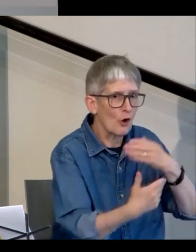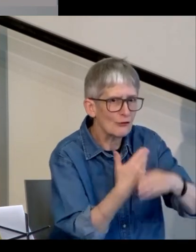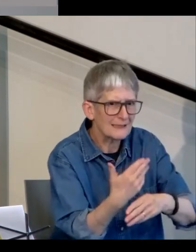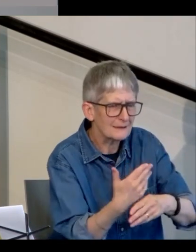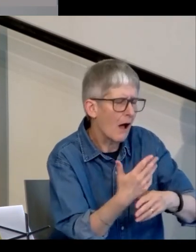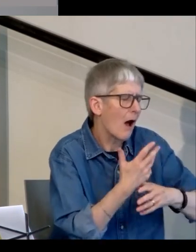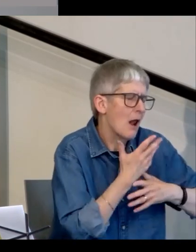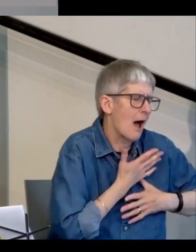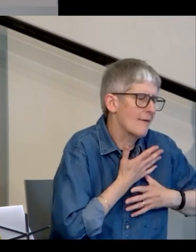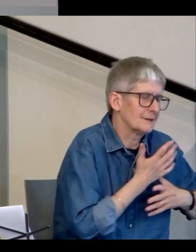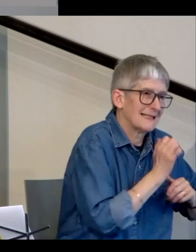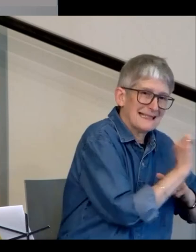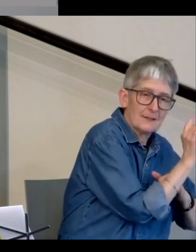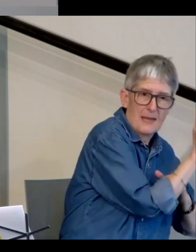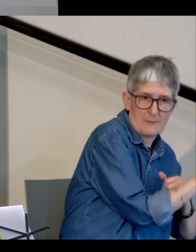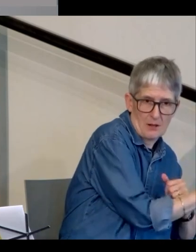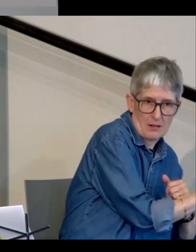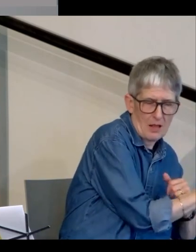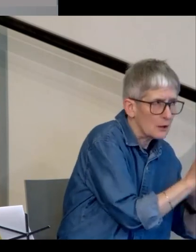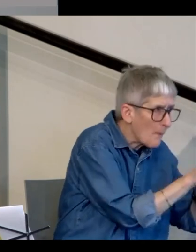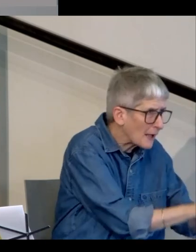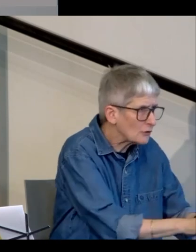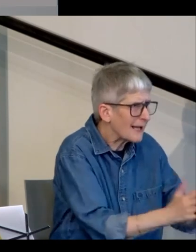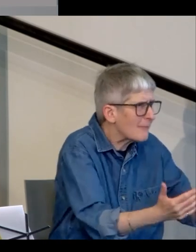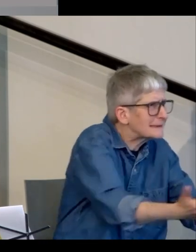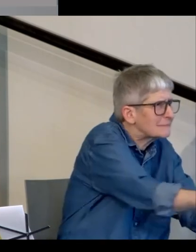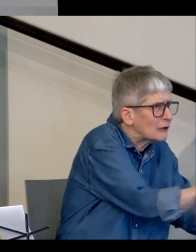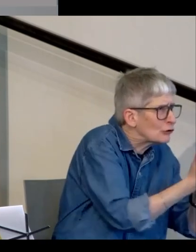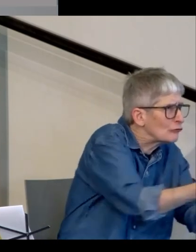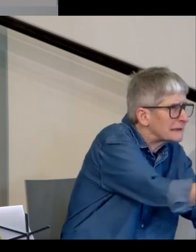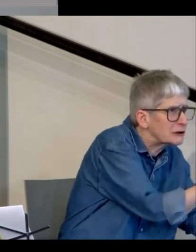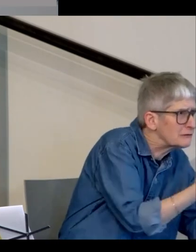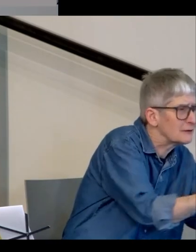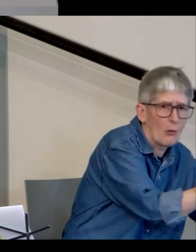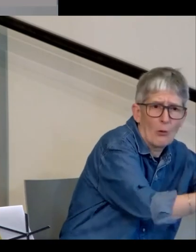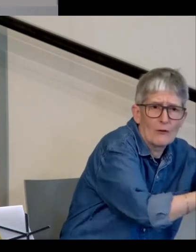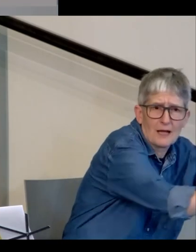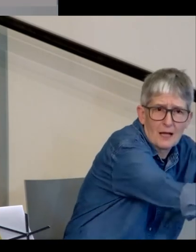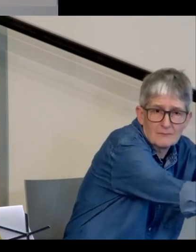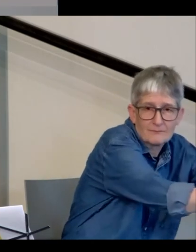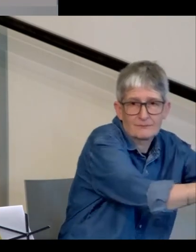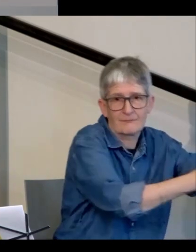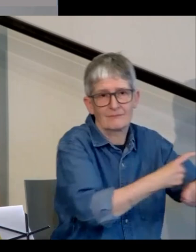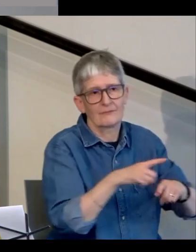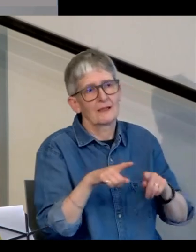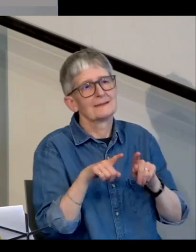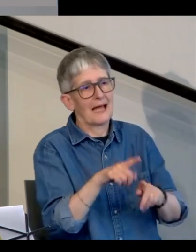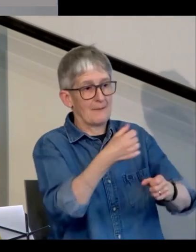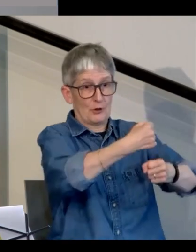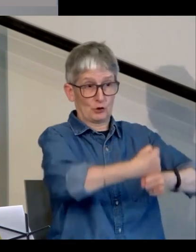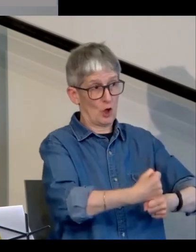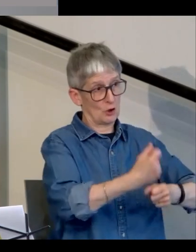people, expressed in his compassionate restoration and healing of them, when the church will become his